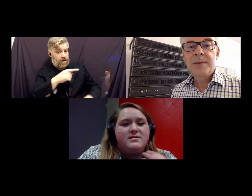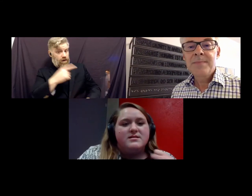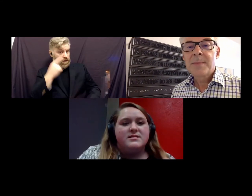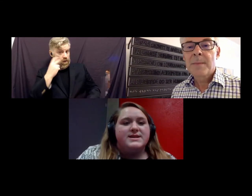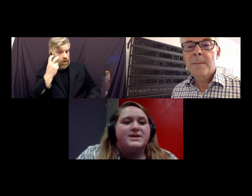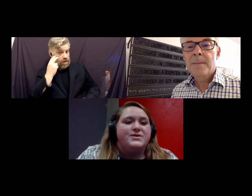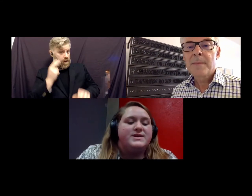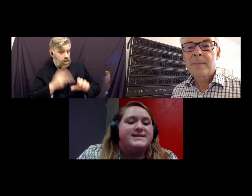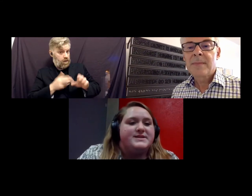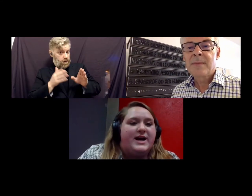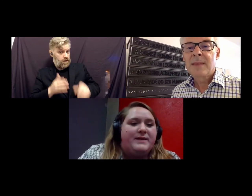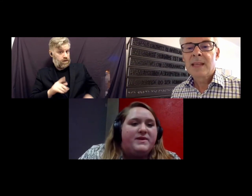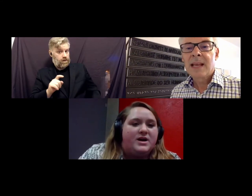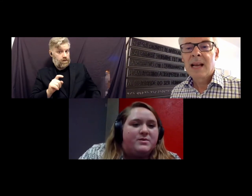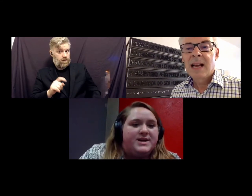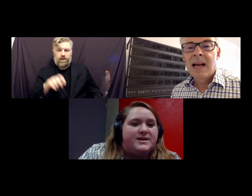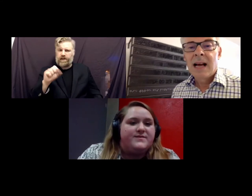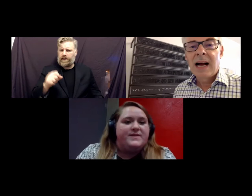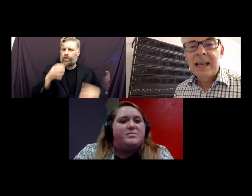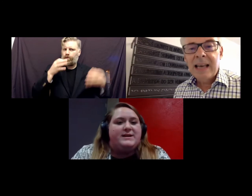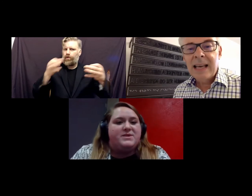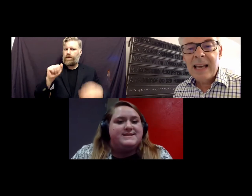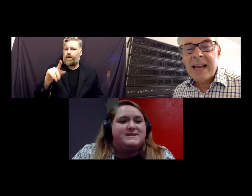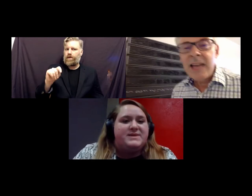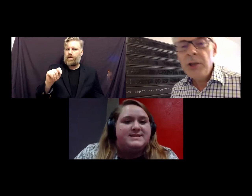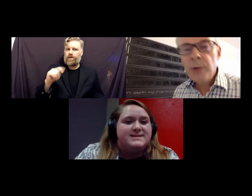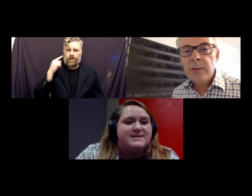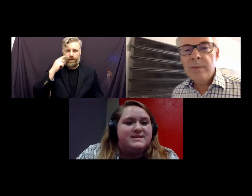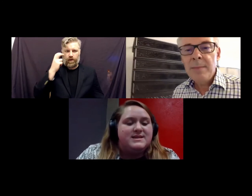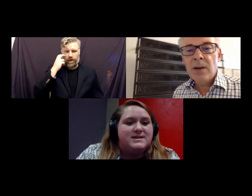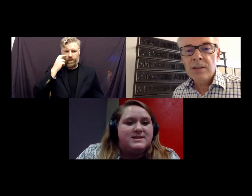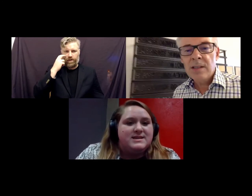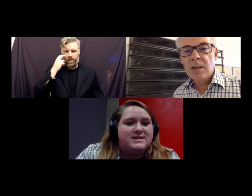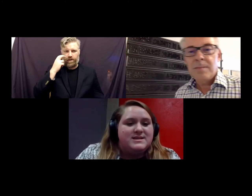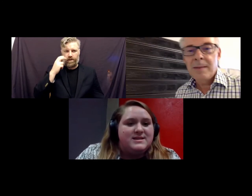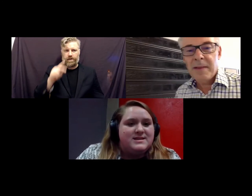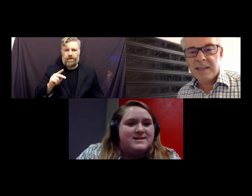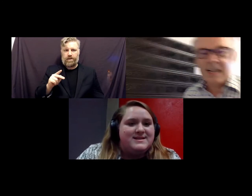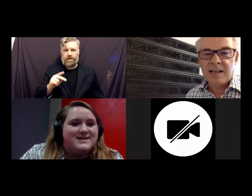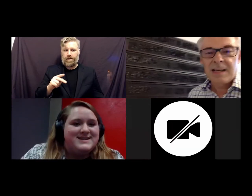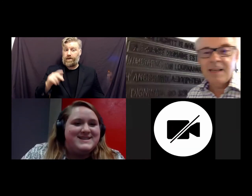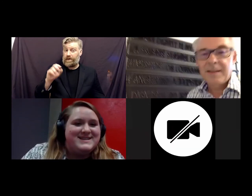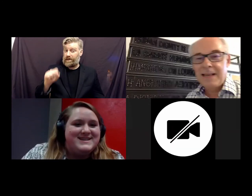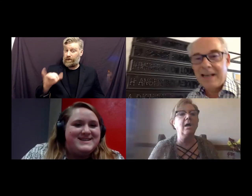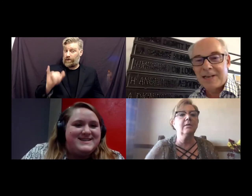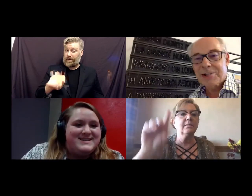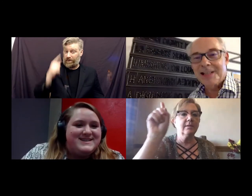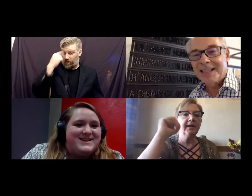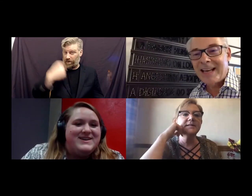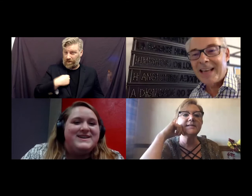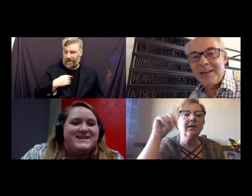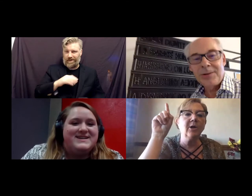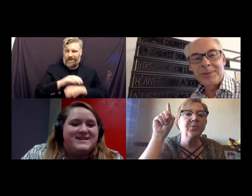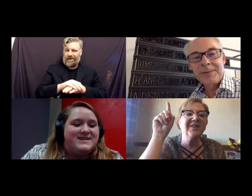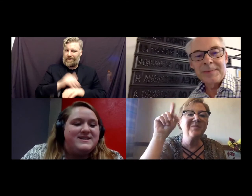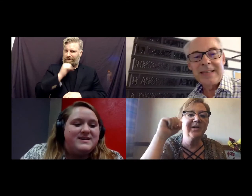Excuse me? Can you describe the artwork for the blind You can do participants? it for me because it's not my mother tongue, the English.